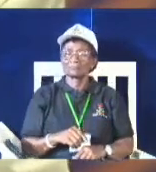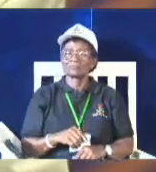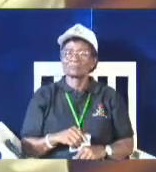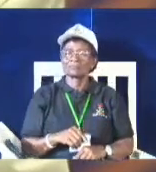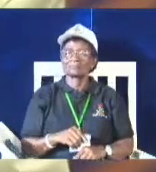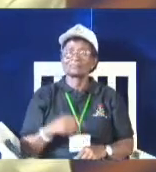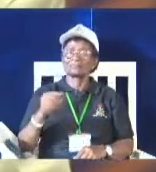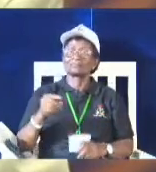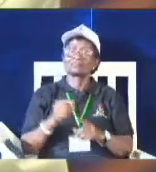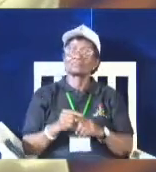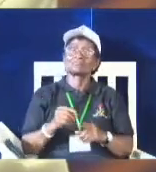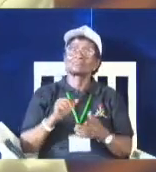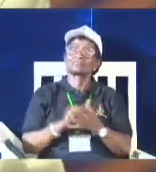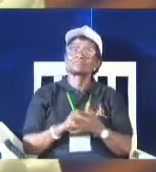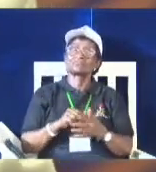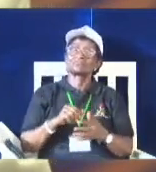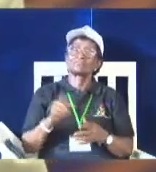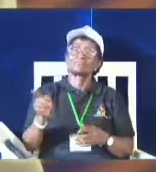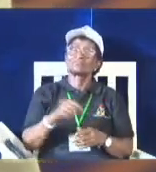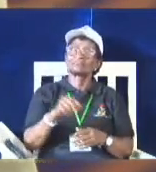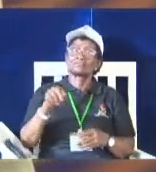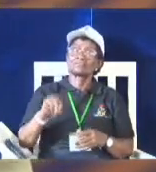need to serve God.